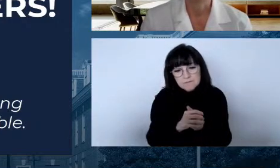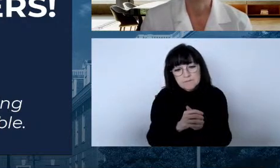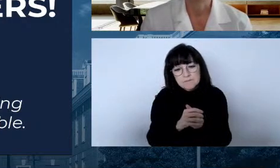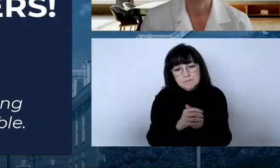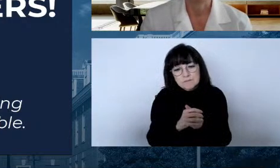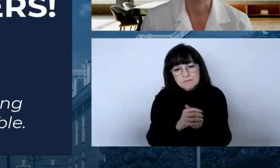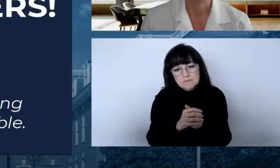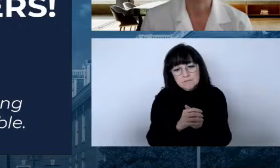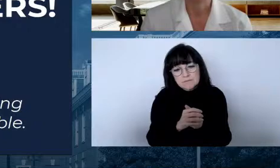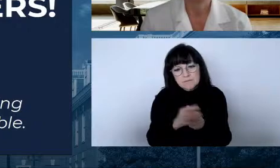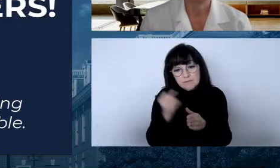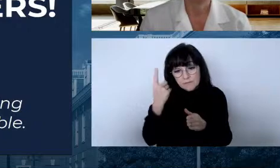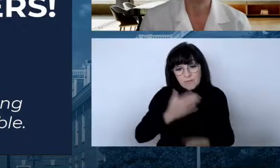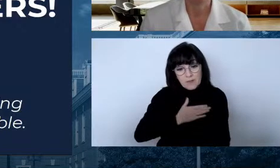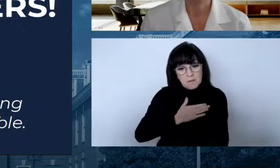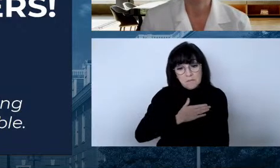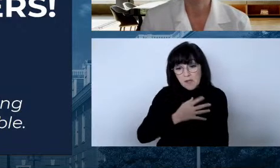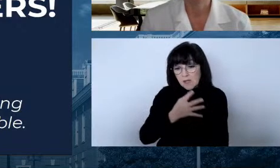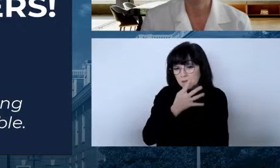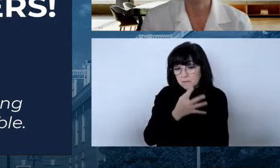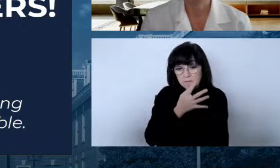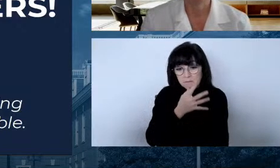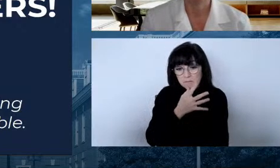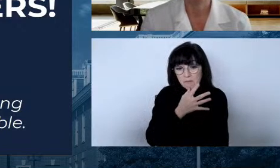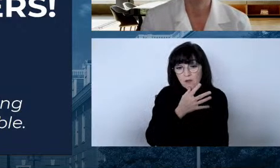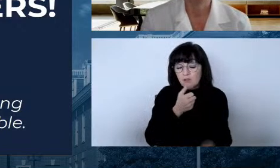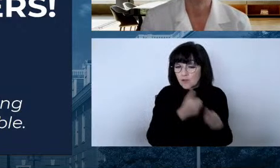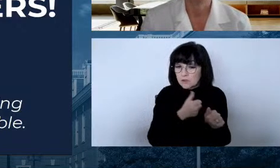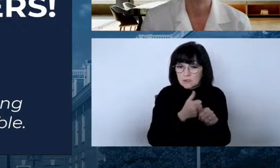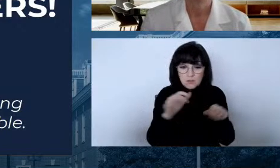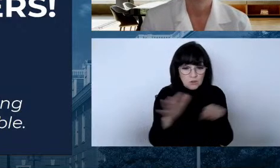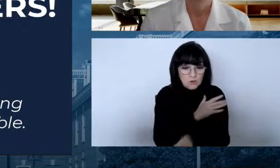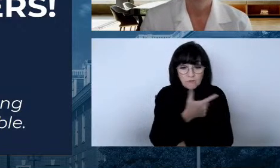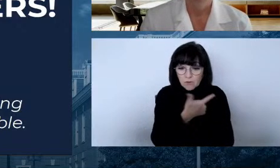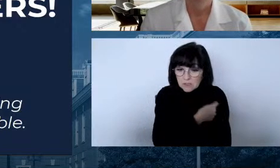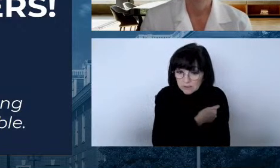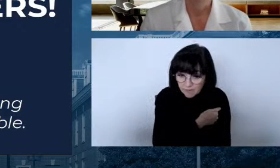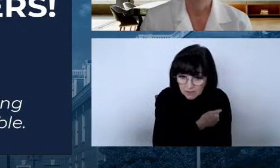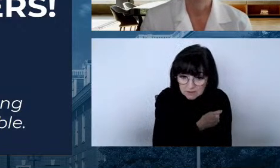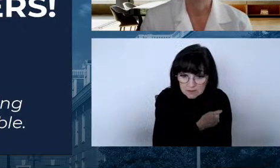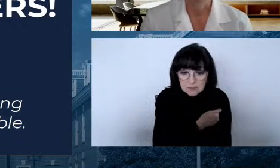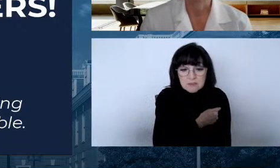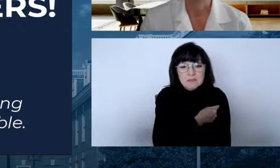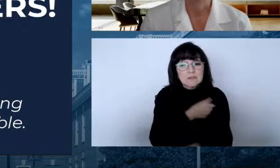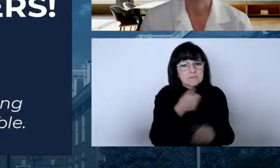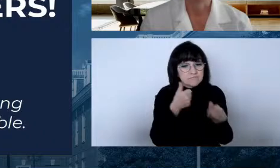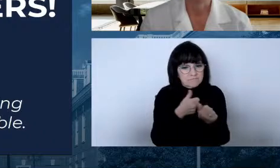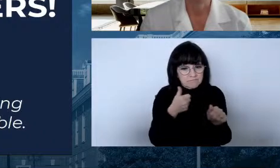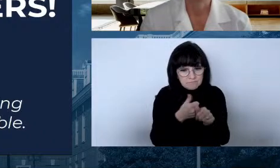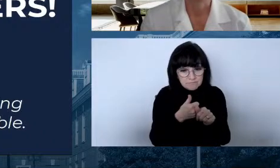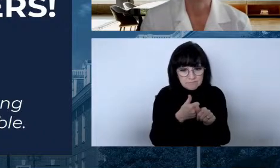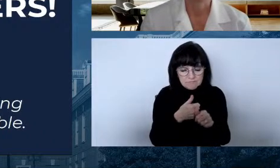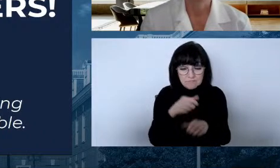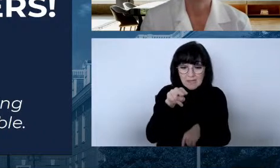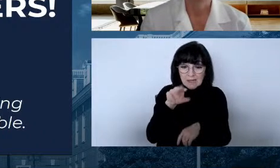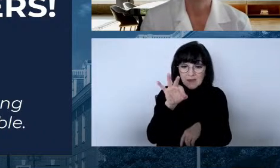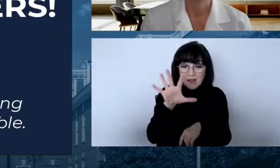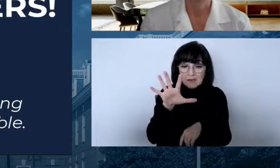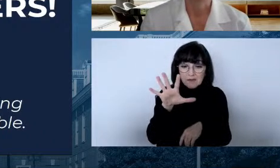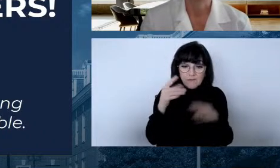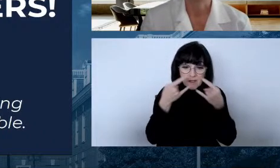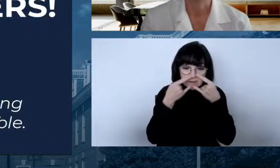My mom, for example, did everything right. She was fully vaccinated, and she was wearing an N95 mask in public.